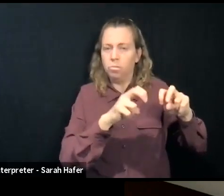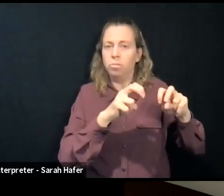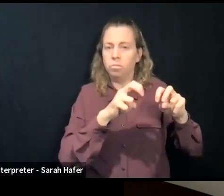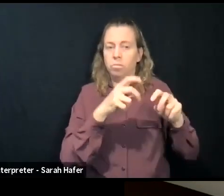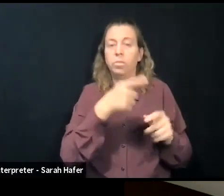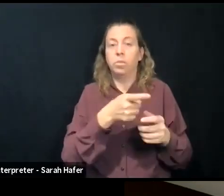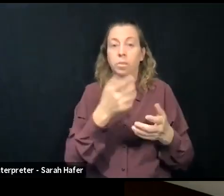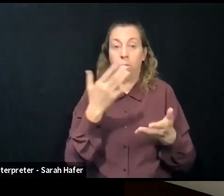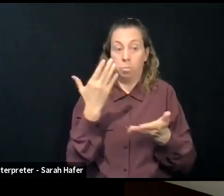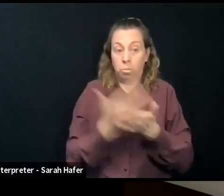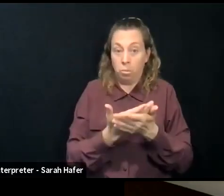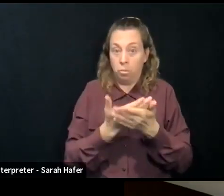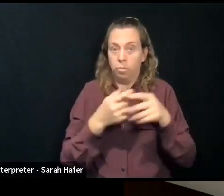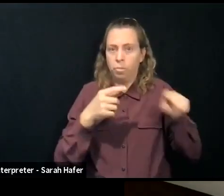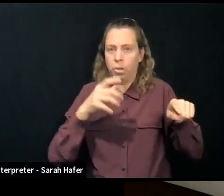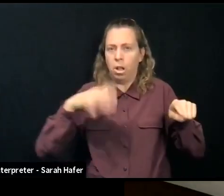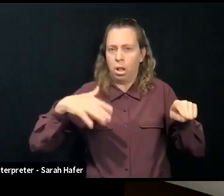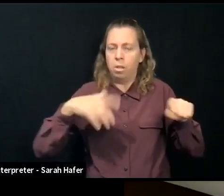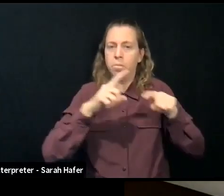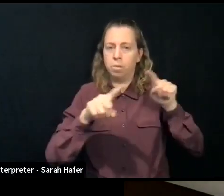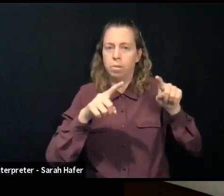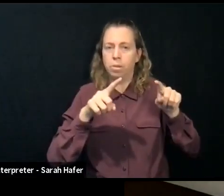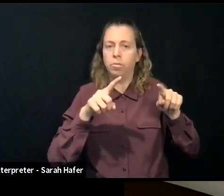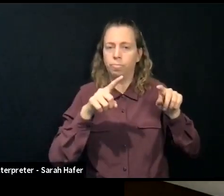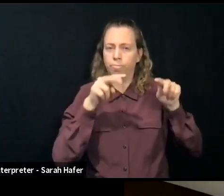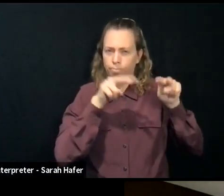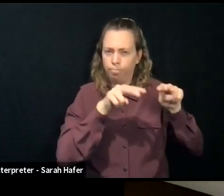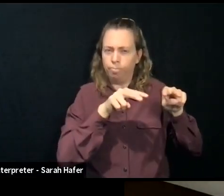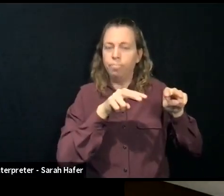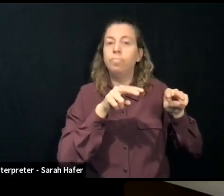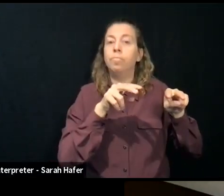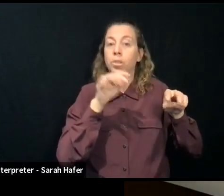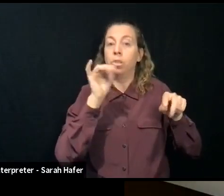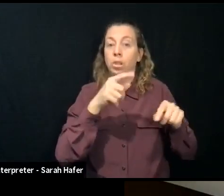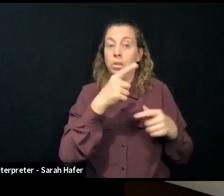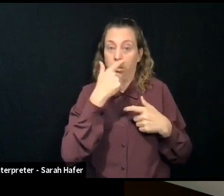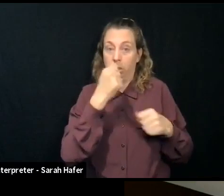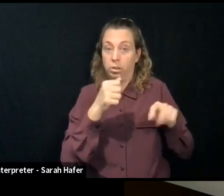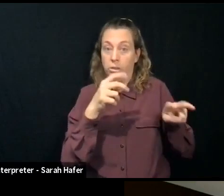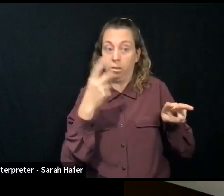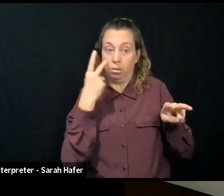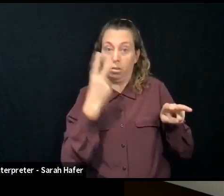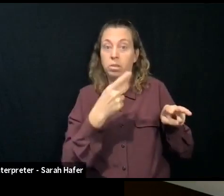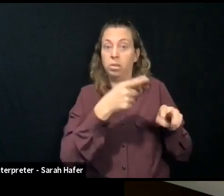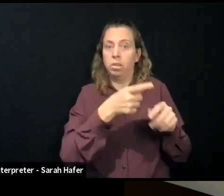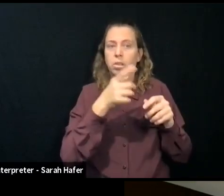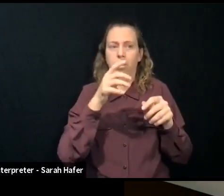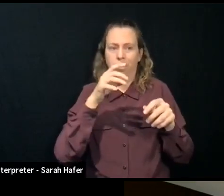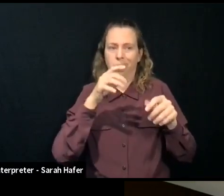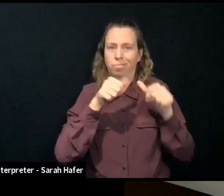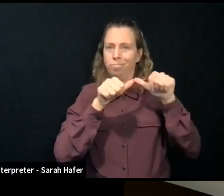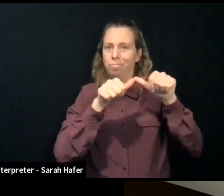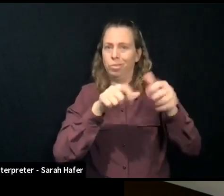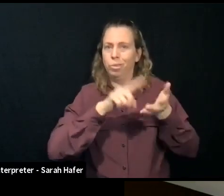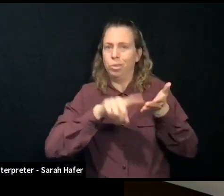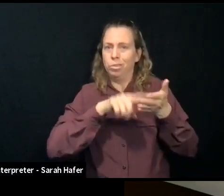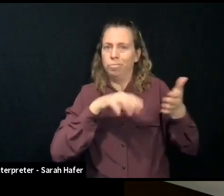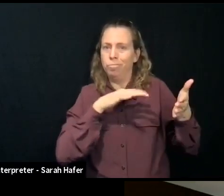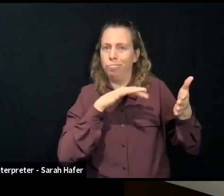interest, it becomes a virus that we track very closely to see if there is, in fact, in our observations of what's going on